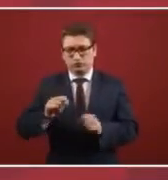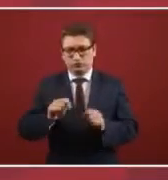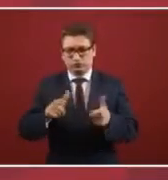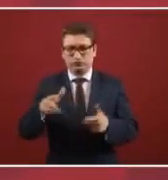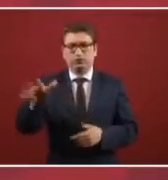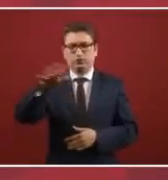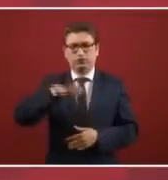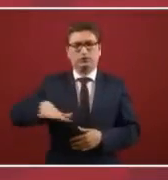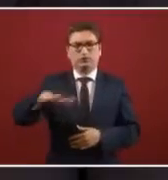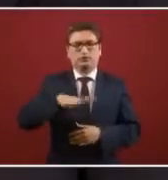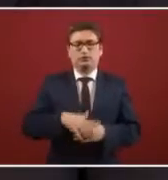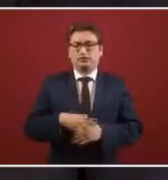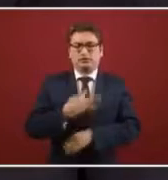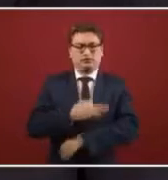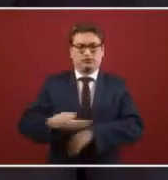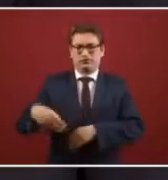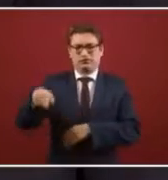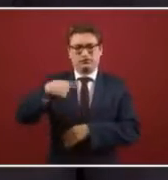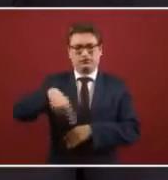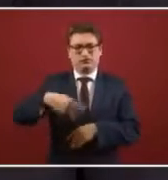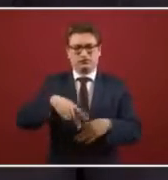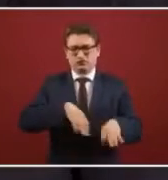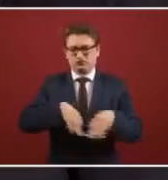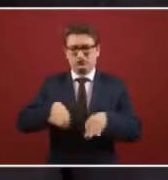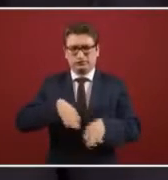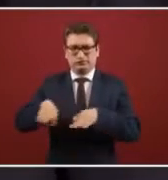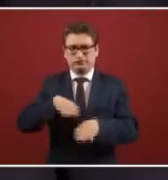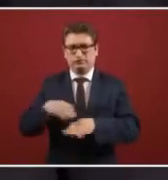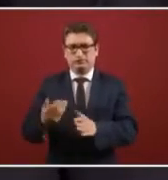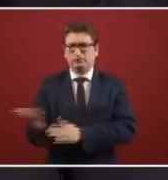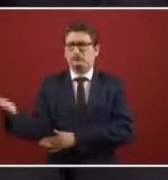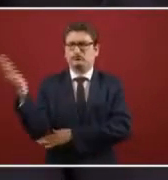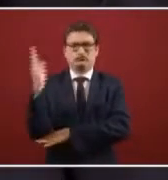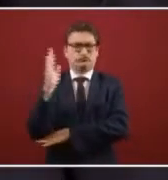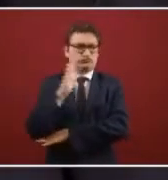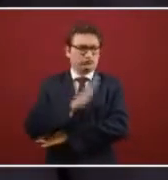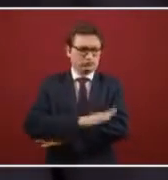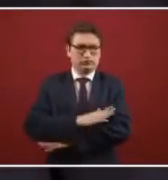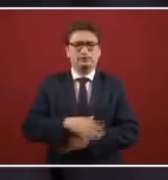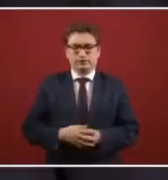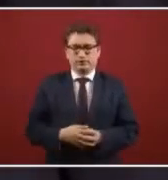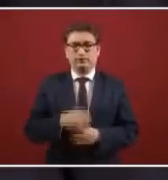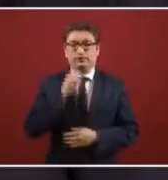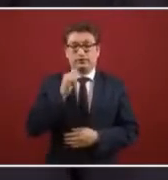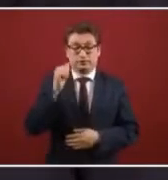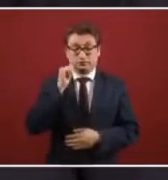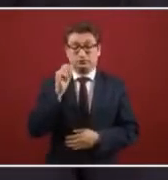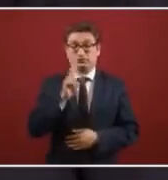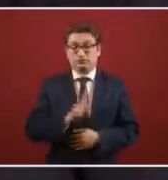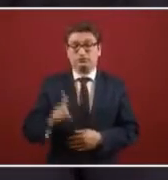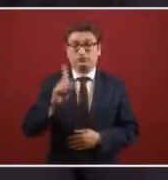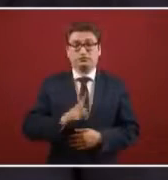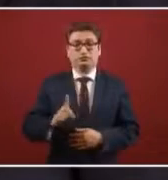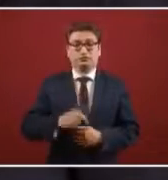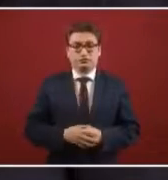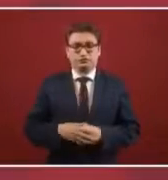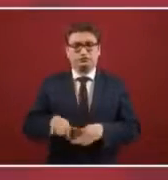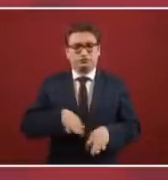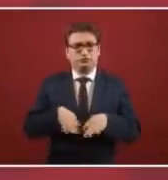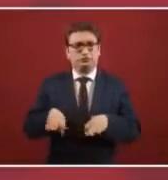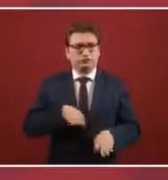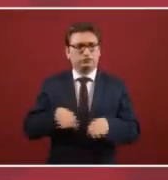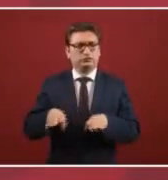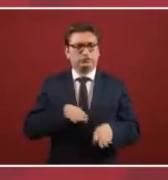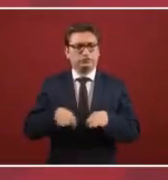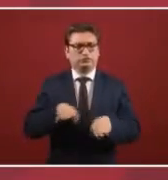Tabasco. familias completas trabajando Complete families hasta la tarde. working, even late in the Ayer afternoon. domingo And yesterday on Sunday, trabajando. they